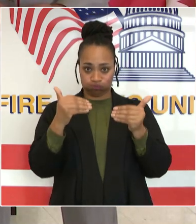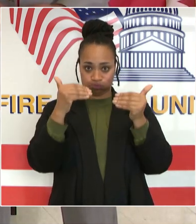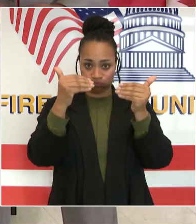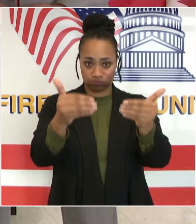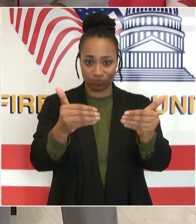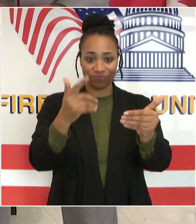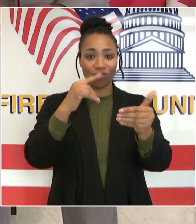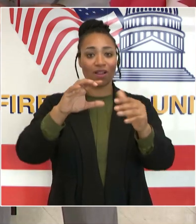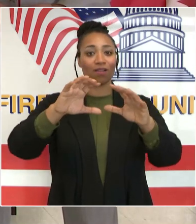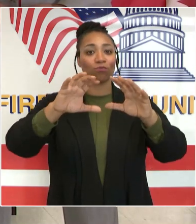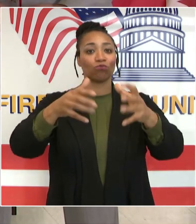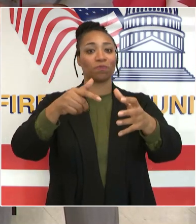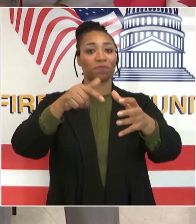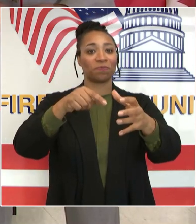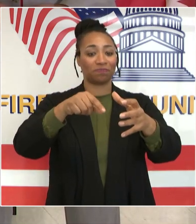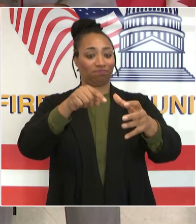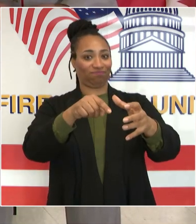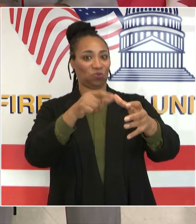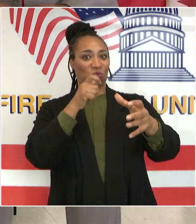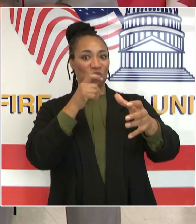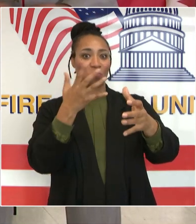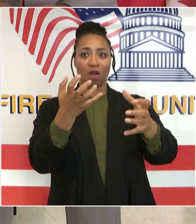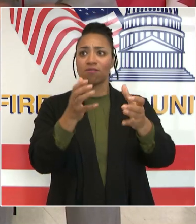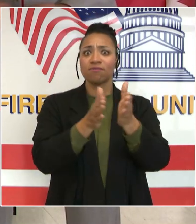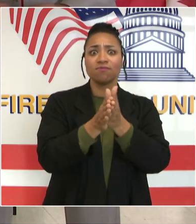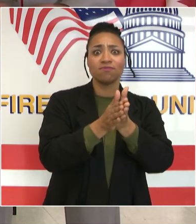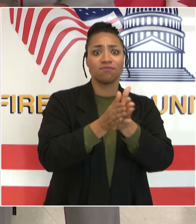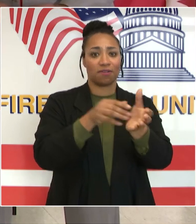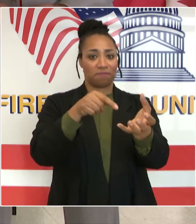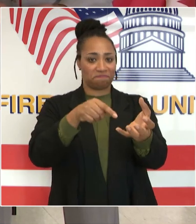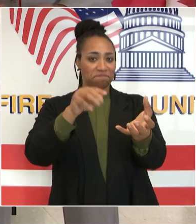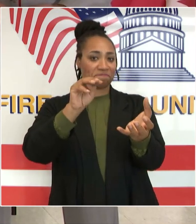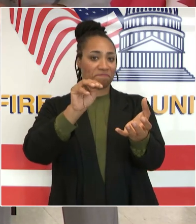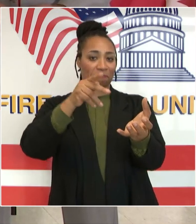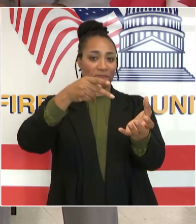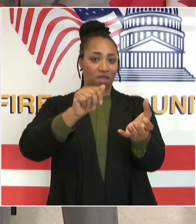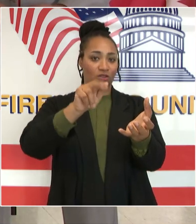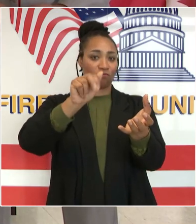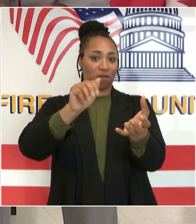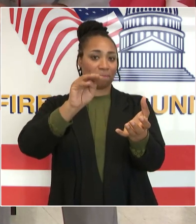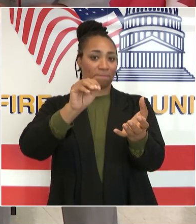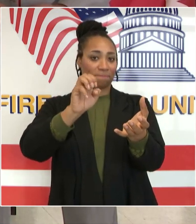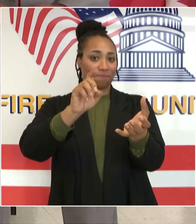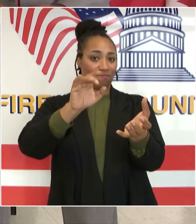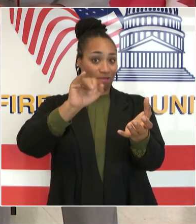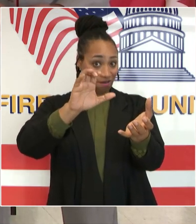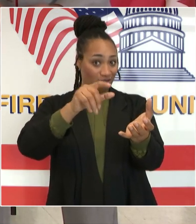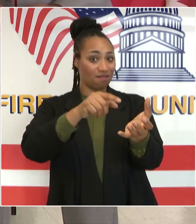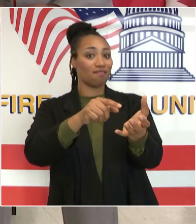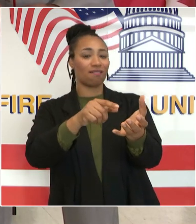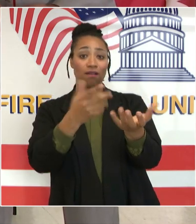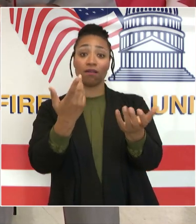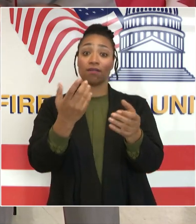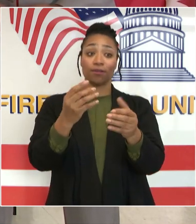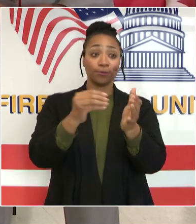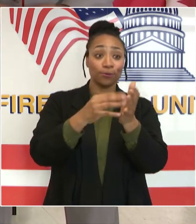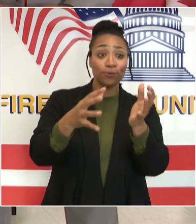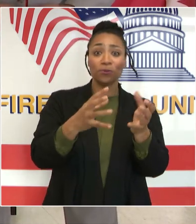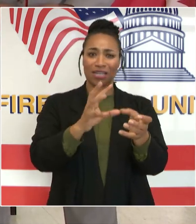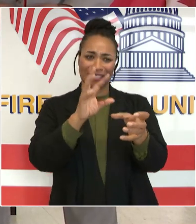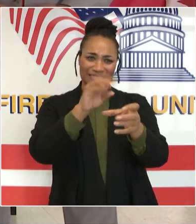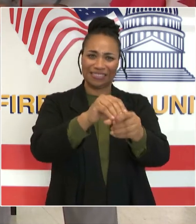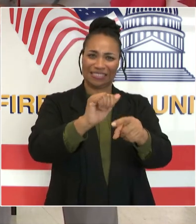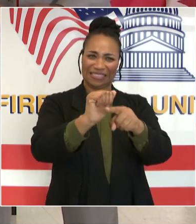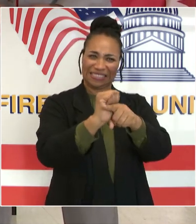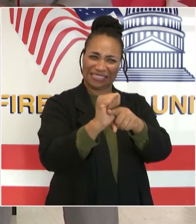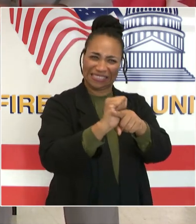and 75 paramedics each year. 50 and 70 to 75, that's a big number, Chief. And this is a